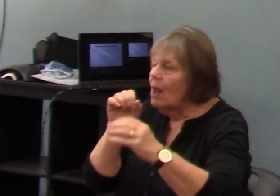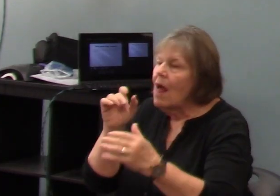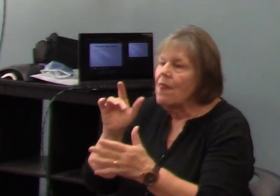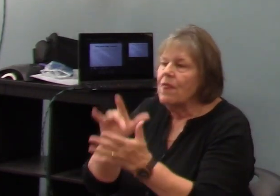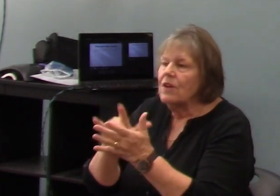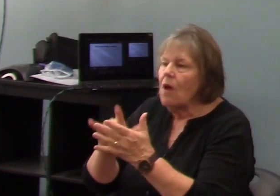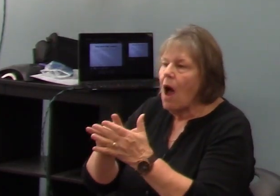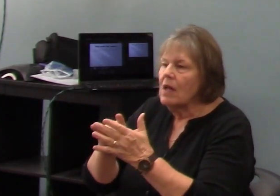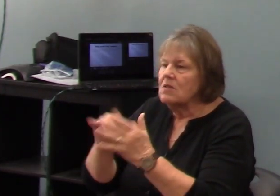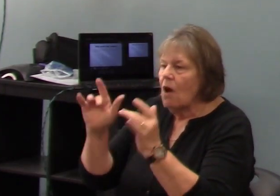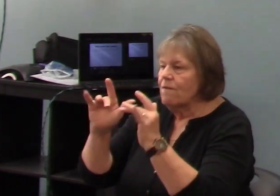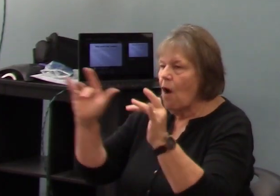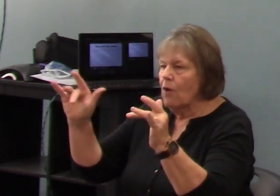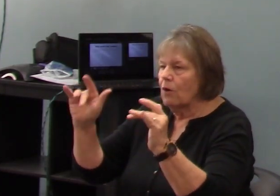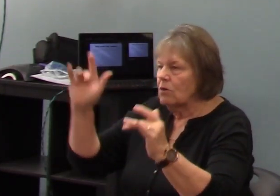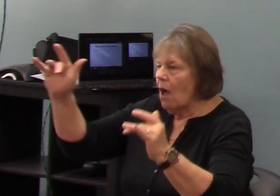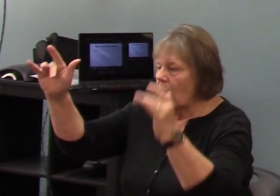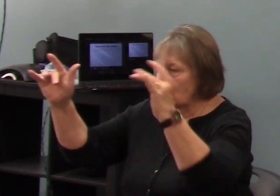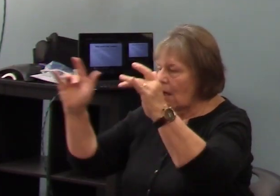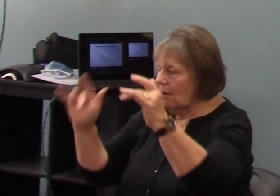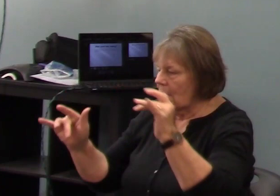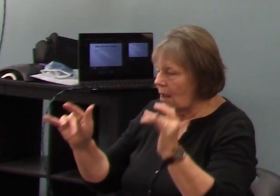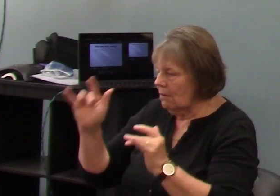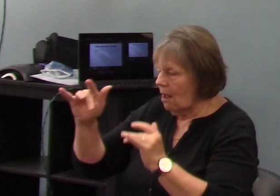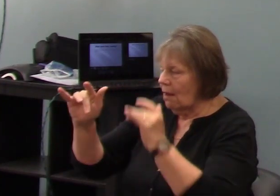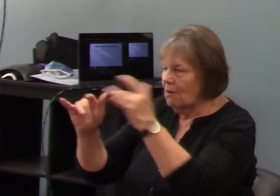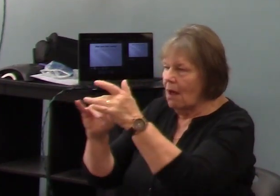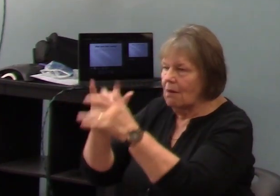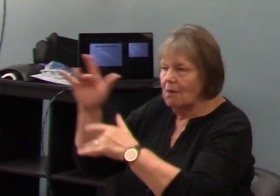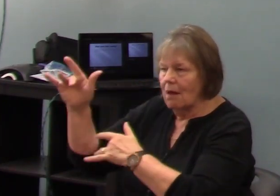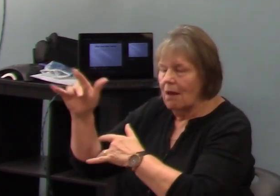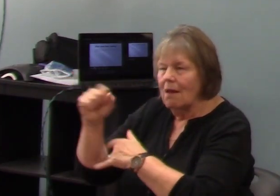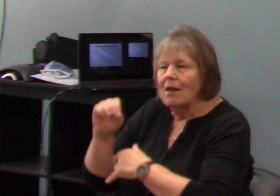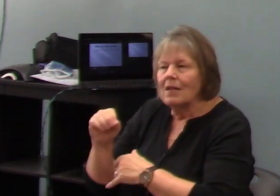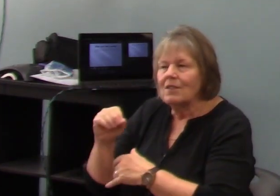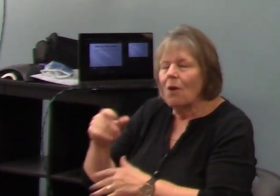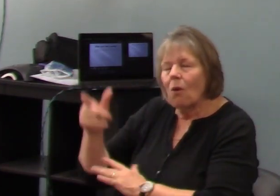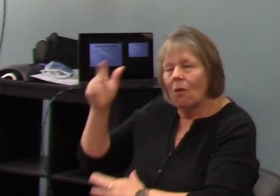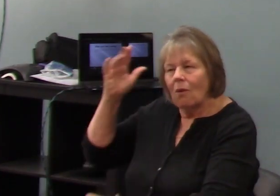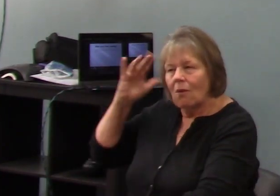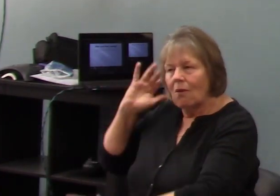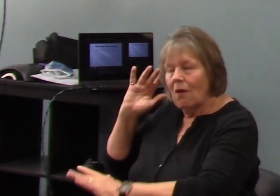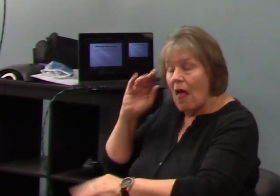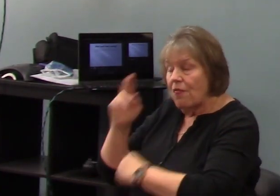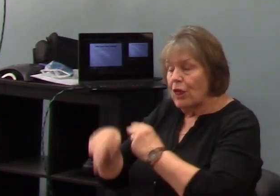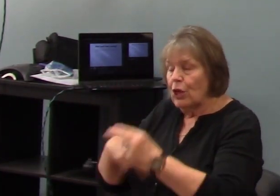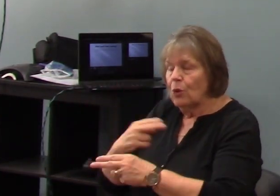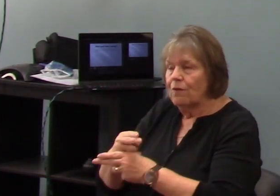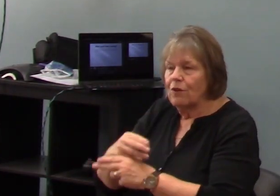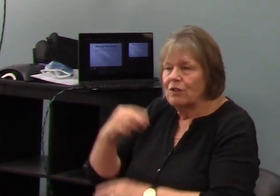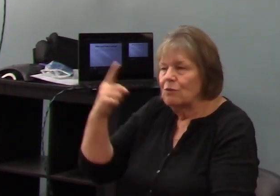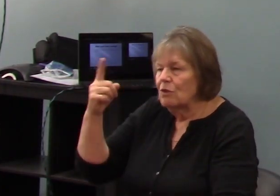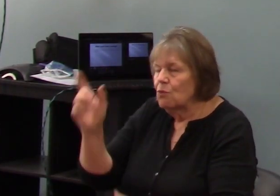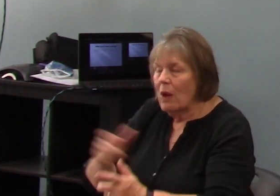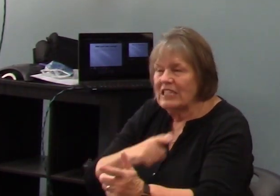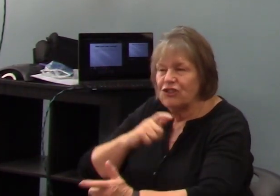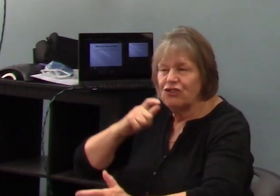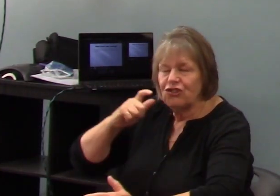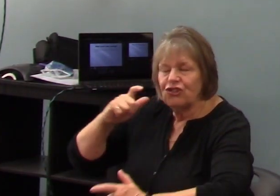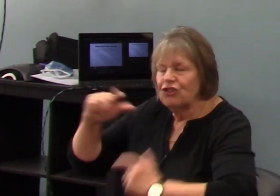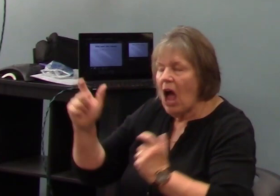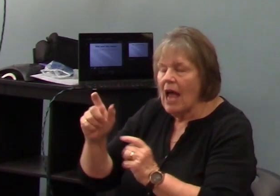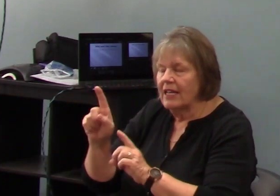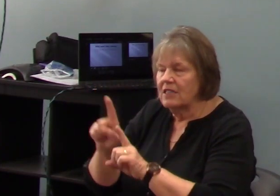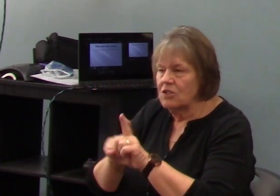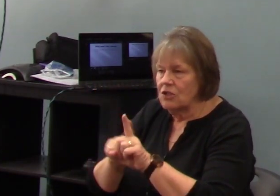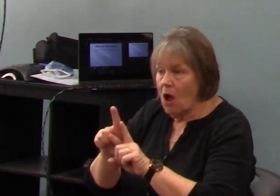the whole universe itself was something like one giant star. It wasn't exactly a star, but you know how we can't see